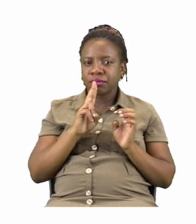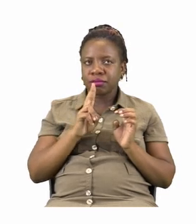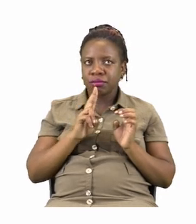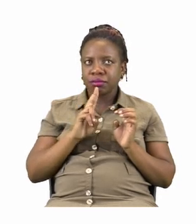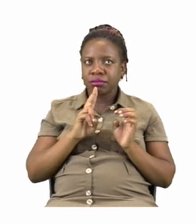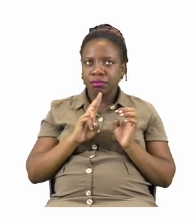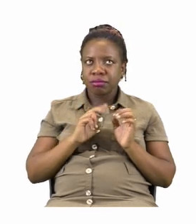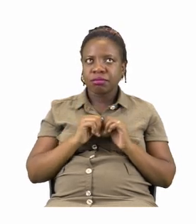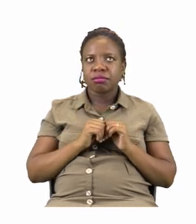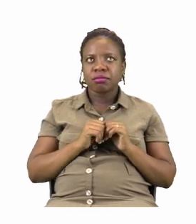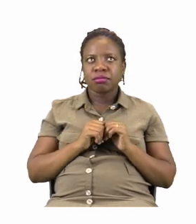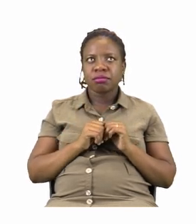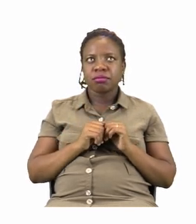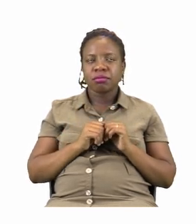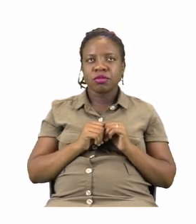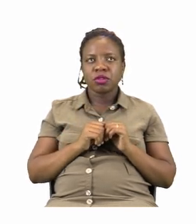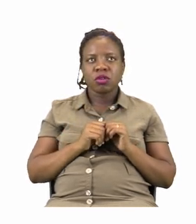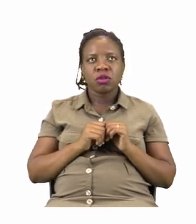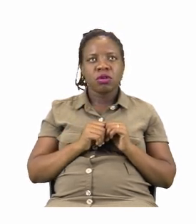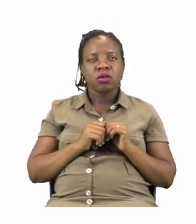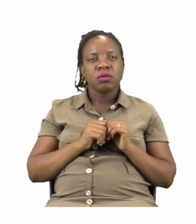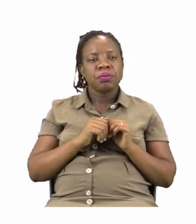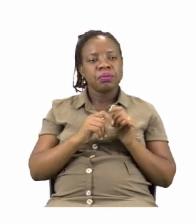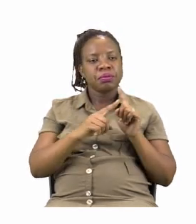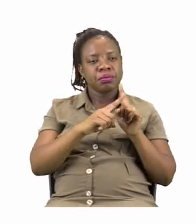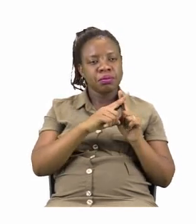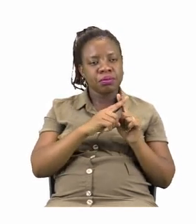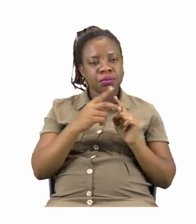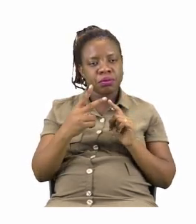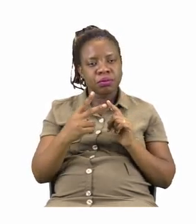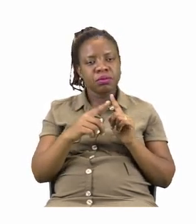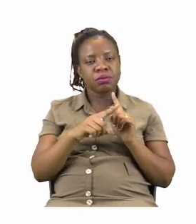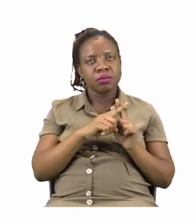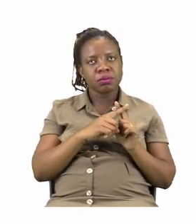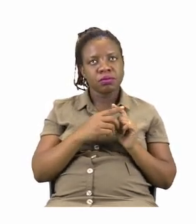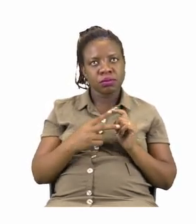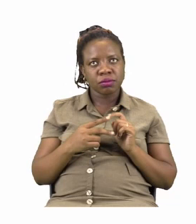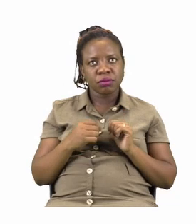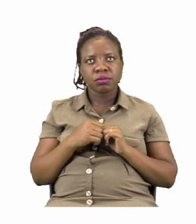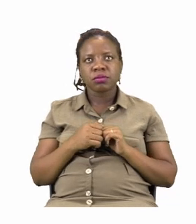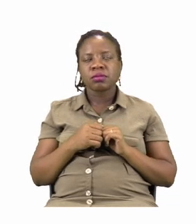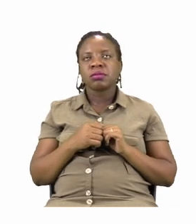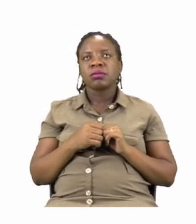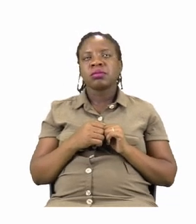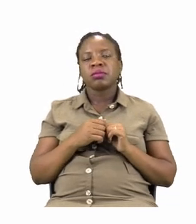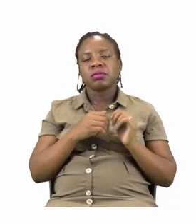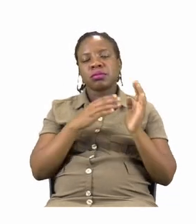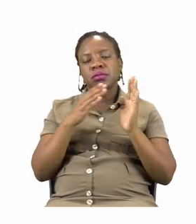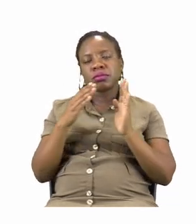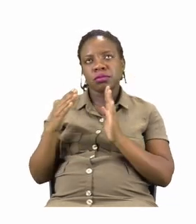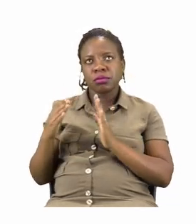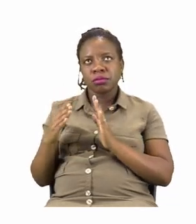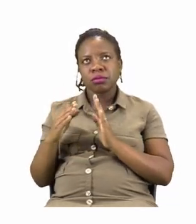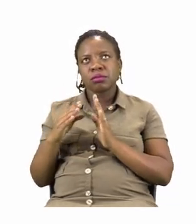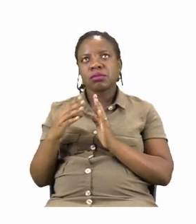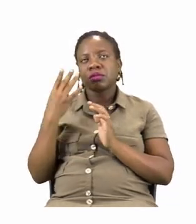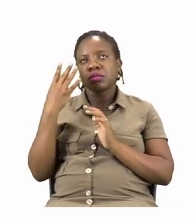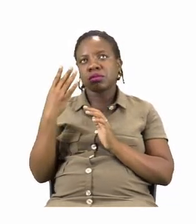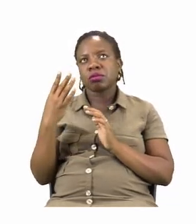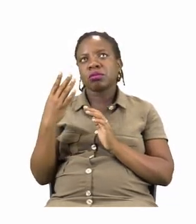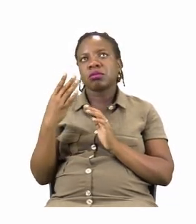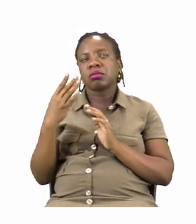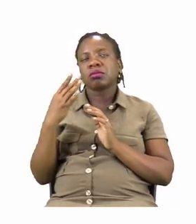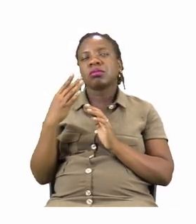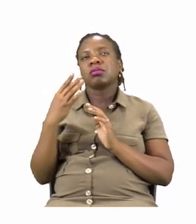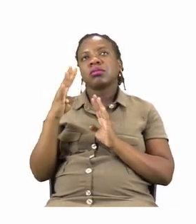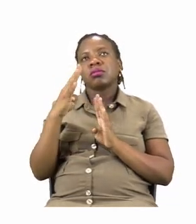multiply by 2. And under your 4 times table, all the sums there is what you